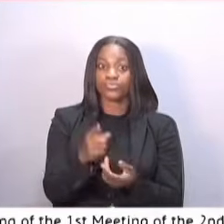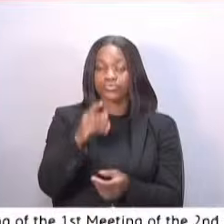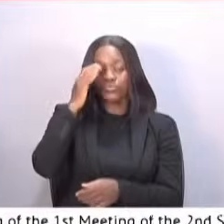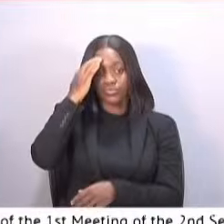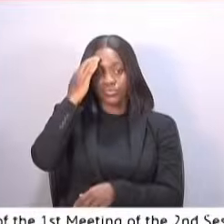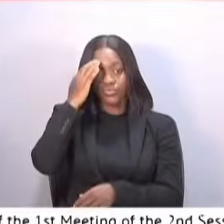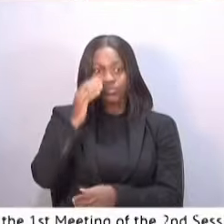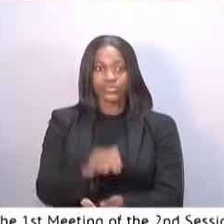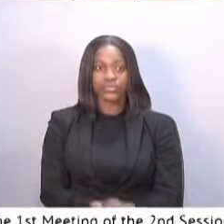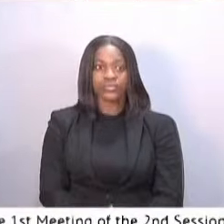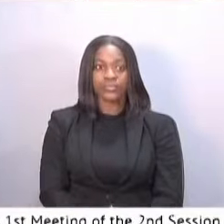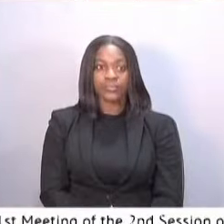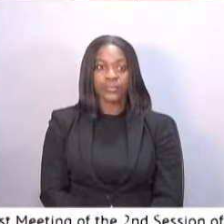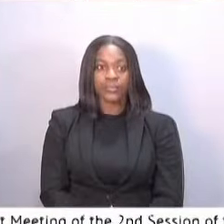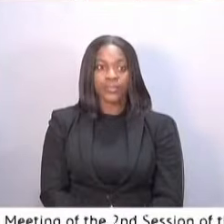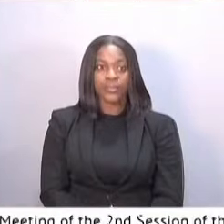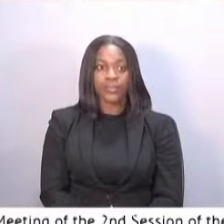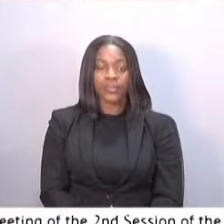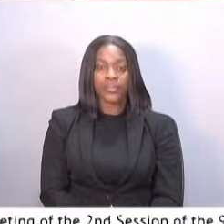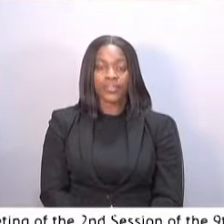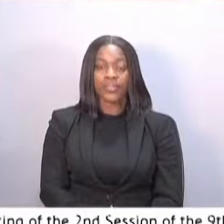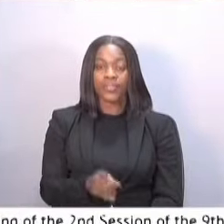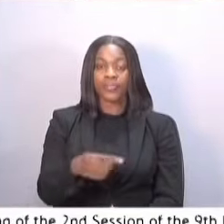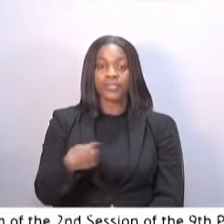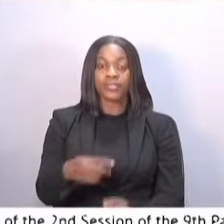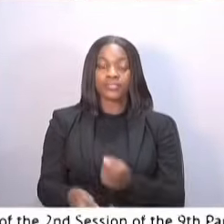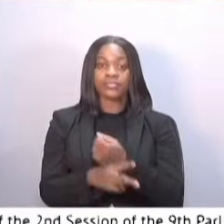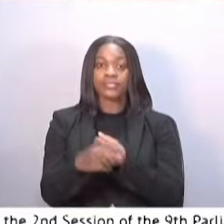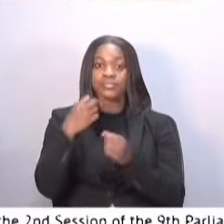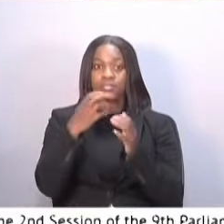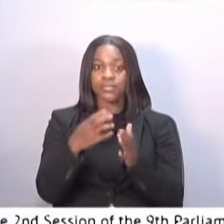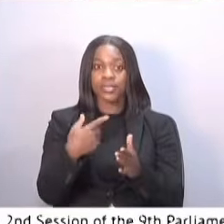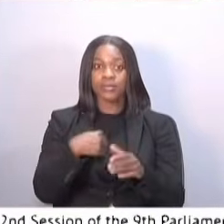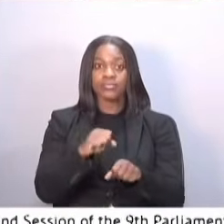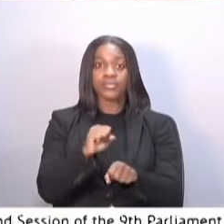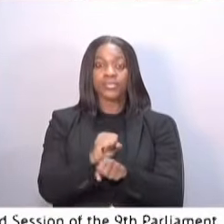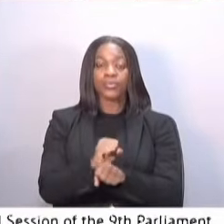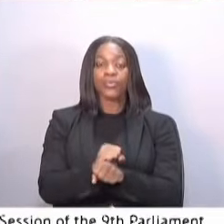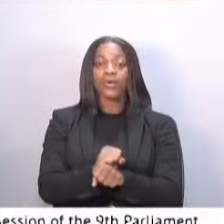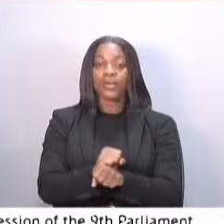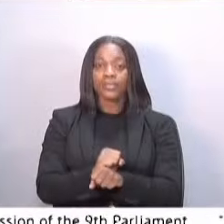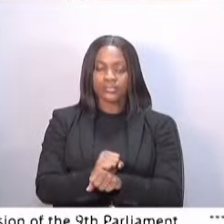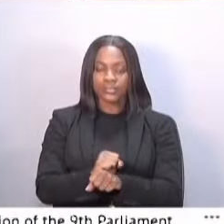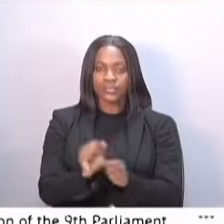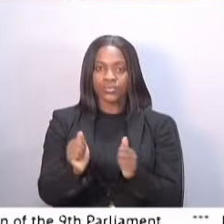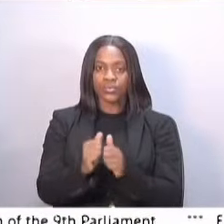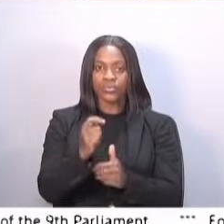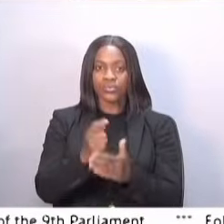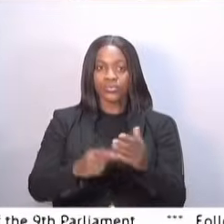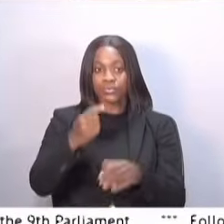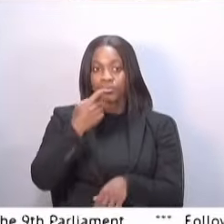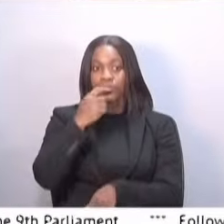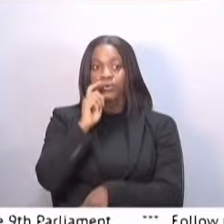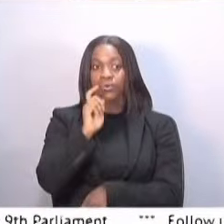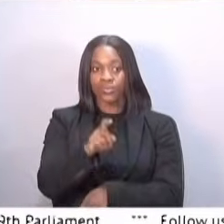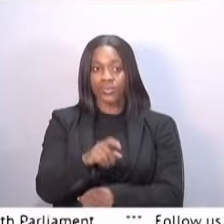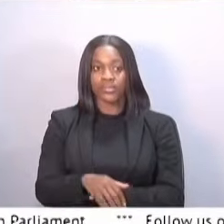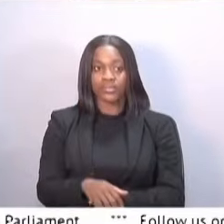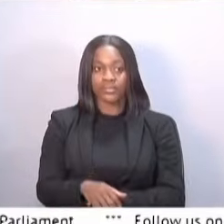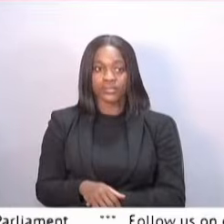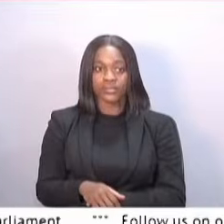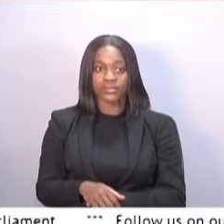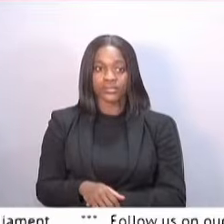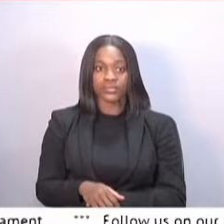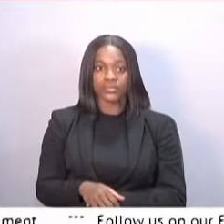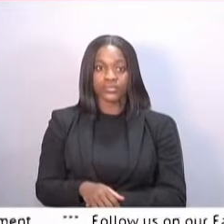know. Pardon me, as a deputy speaker, I sometimes work on instructions. So yes, we actually did that in the